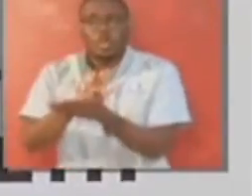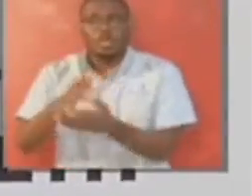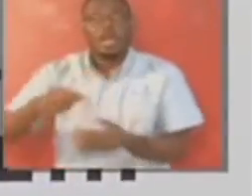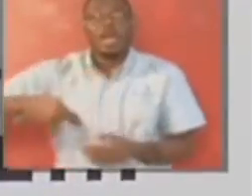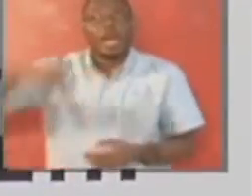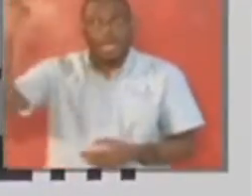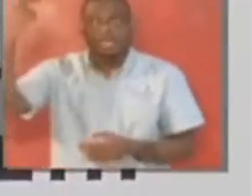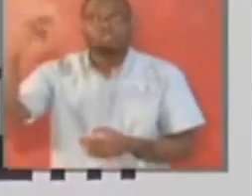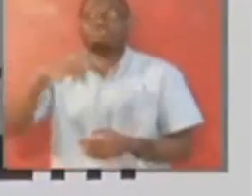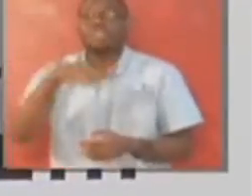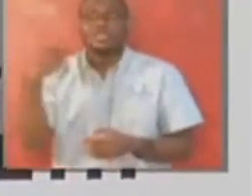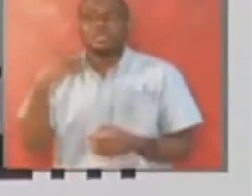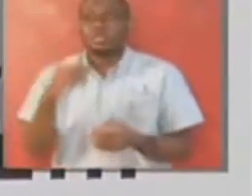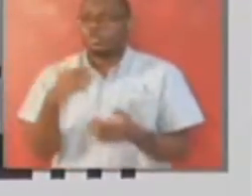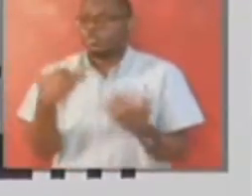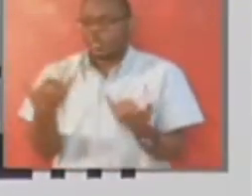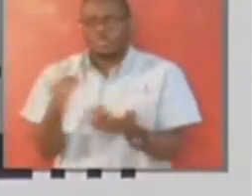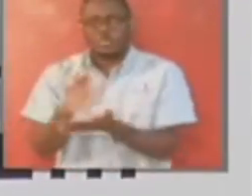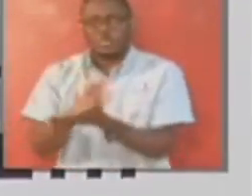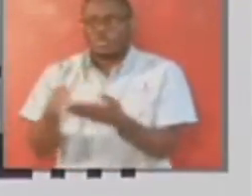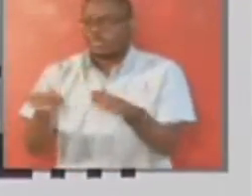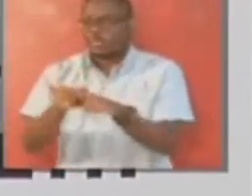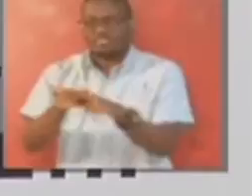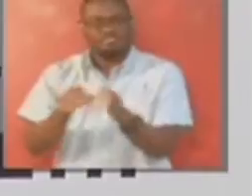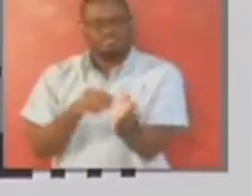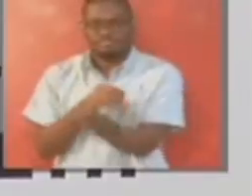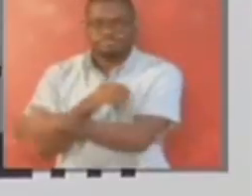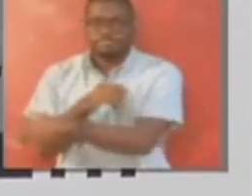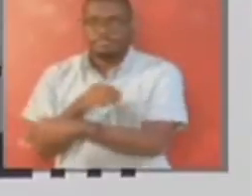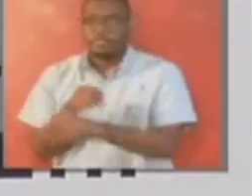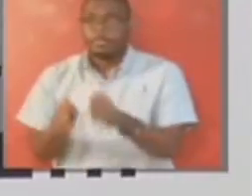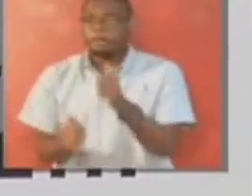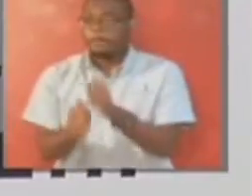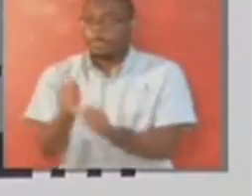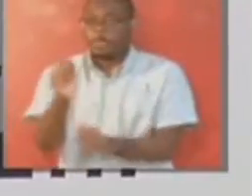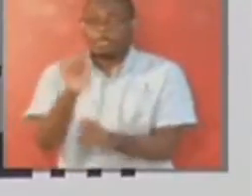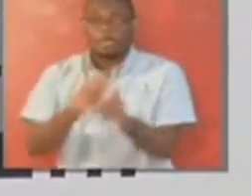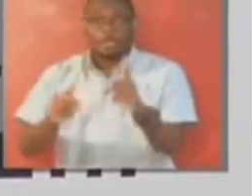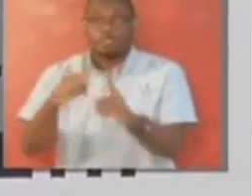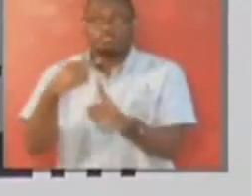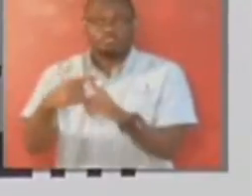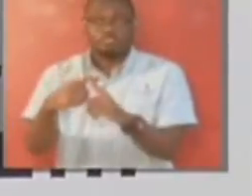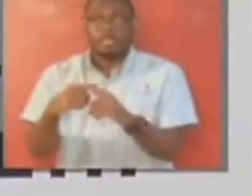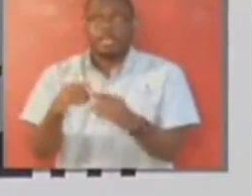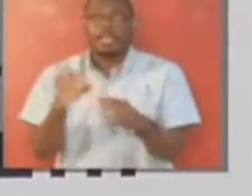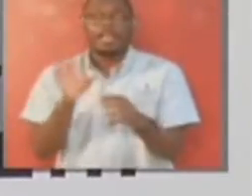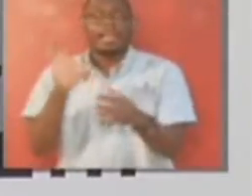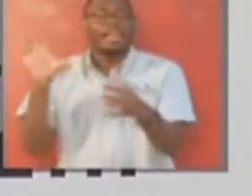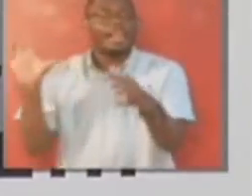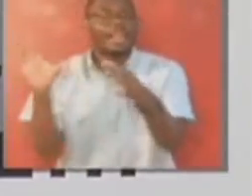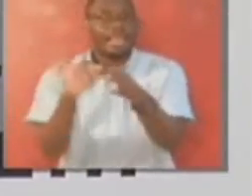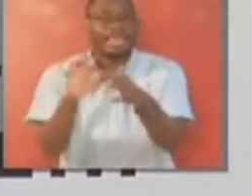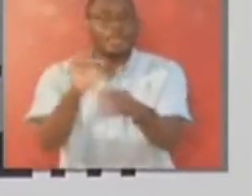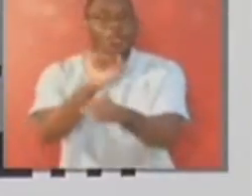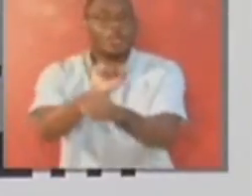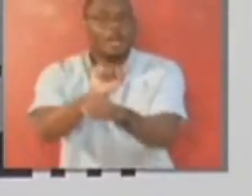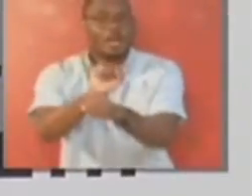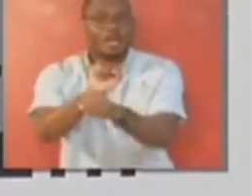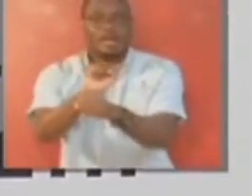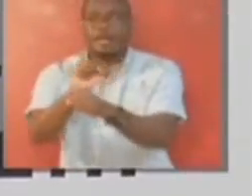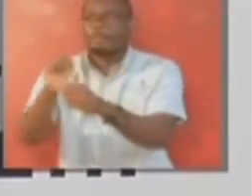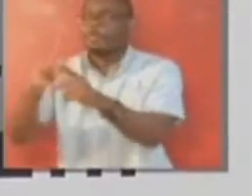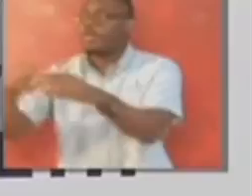virus. We find that, of course, most of the cases that we're getting are linked to the workplace because we have the workforce being out to